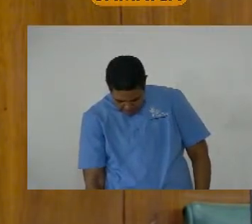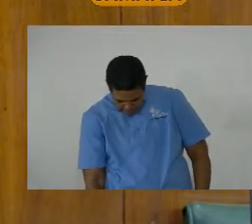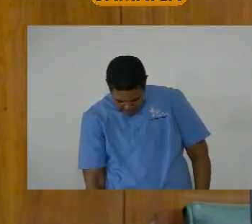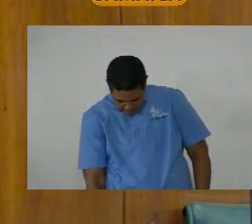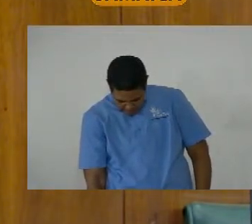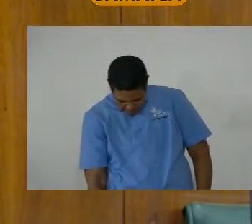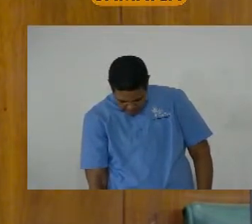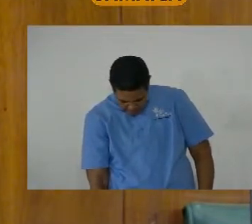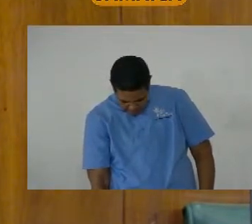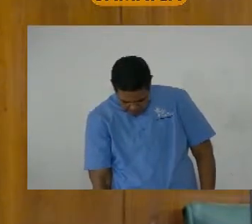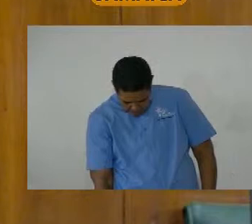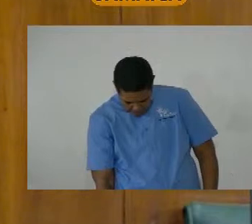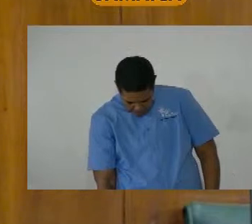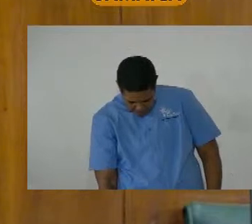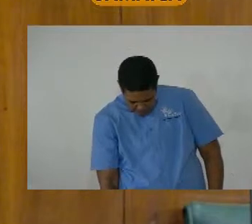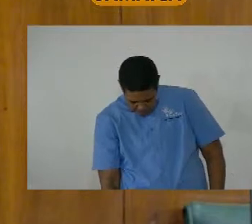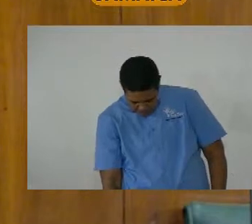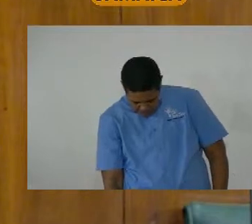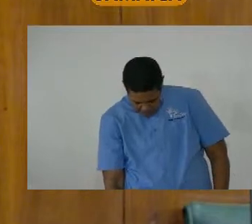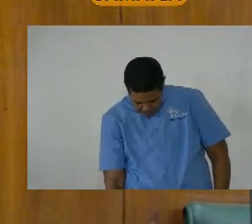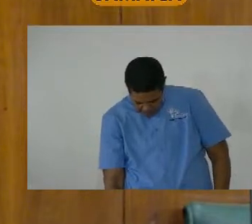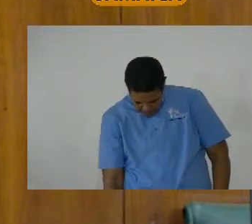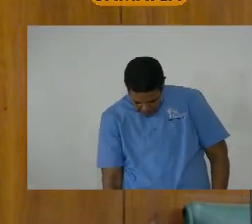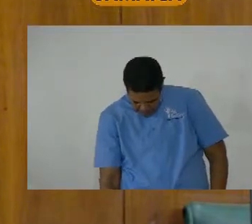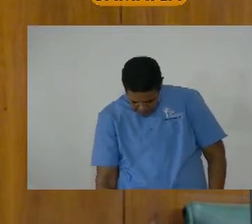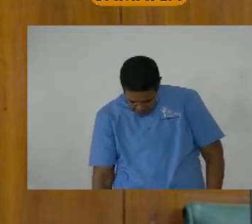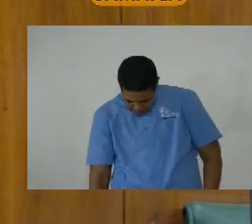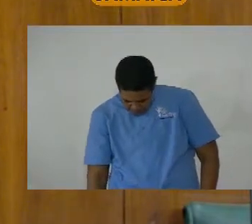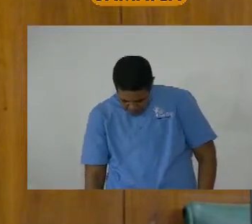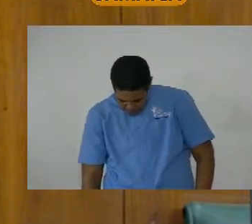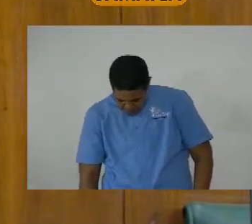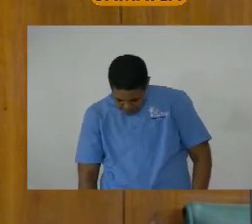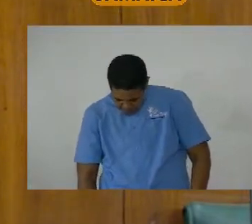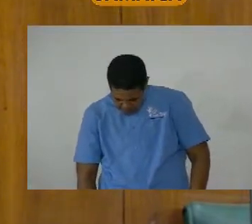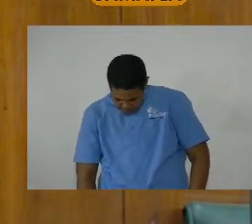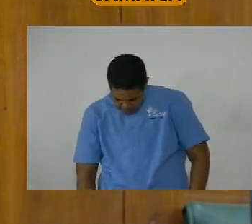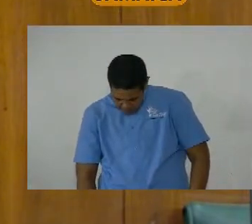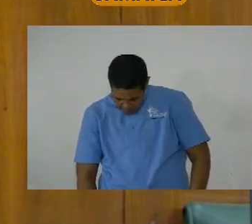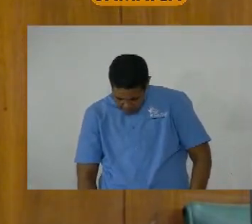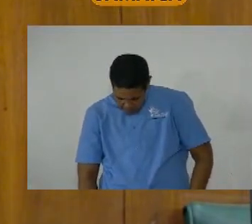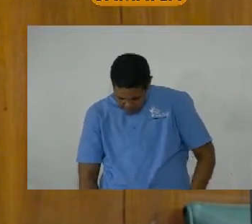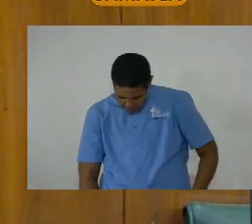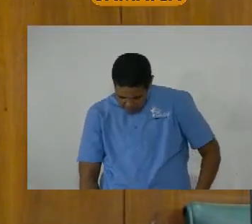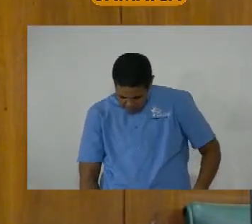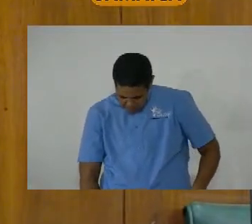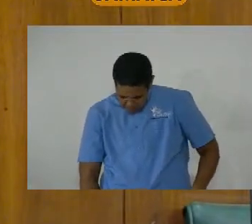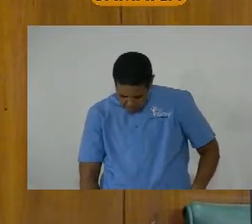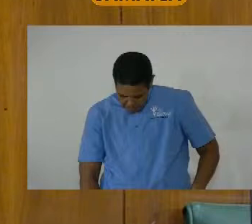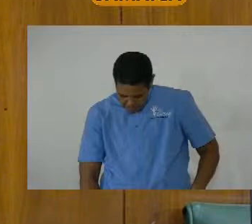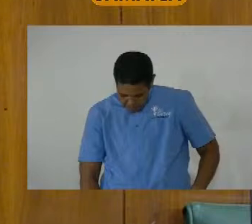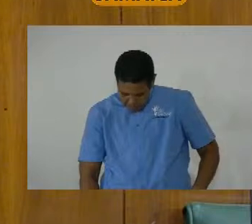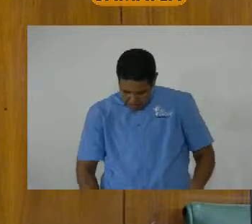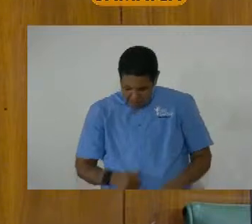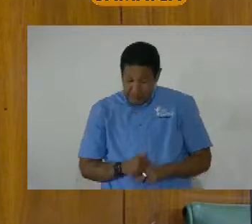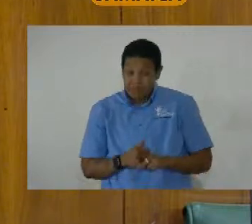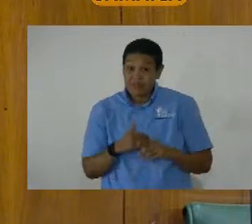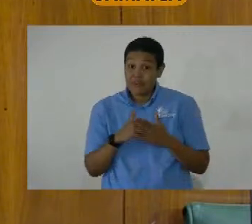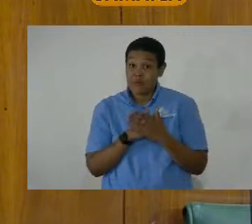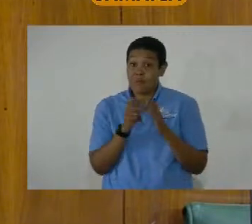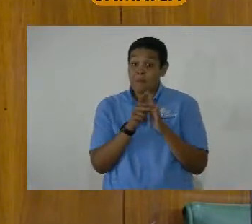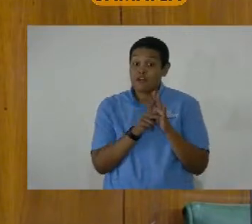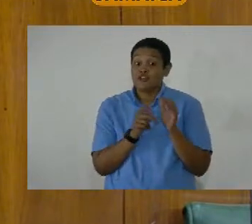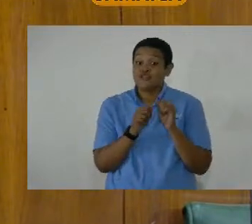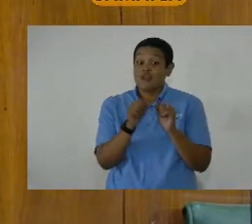its agreements with third countries. The need for an updated industrial policy and strategy